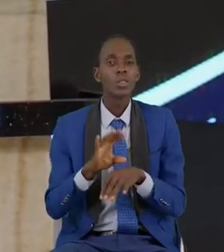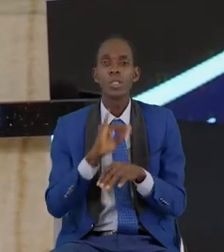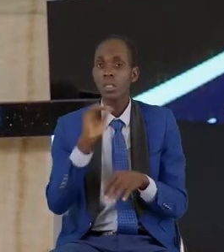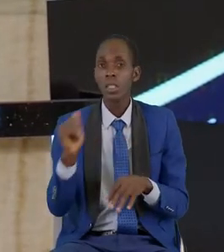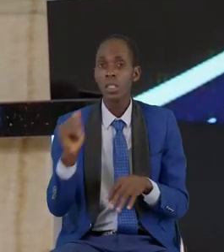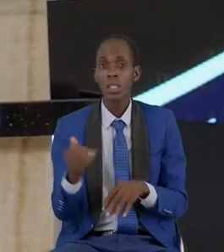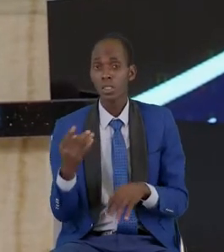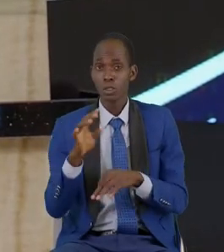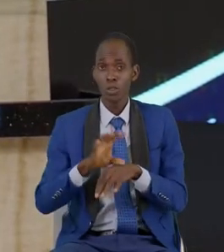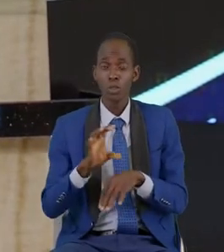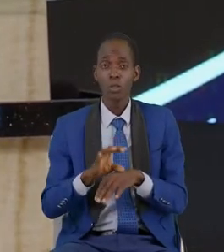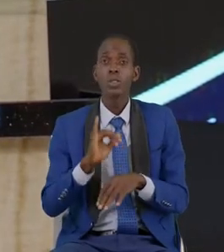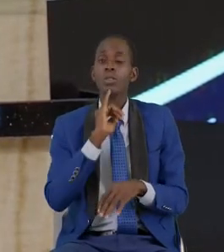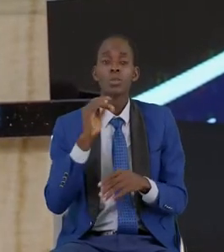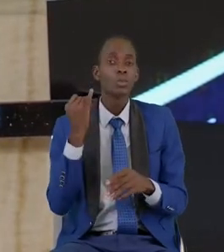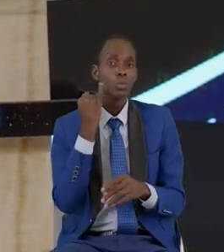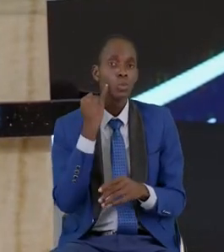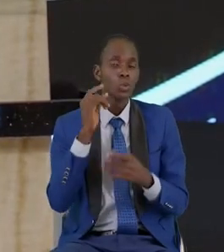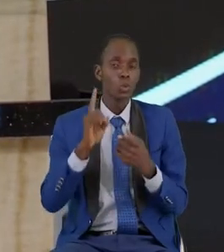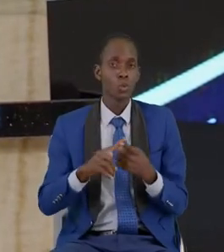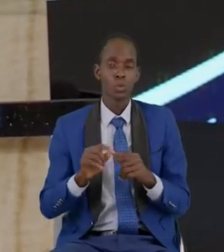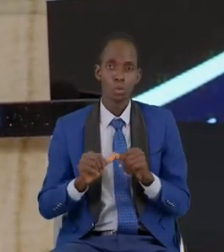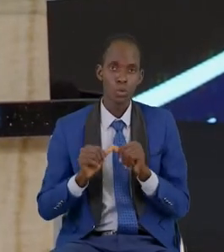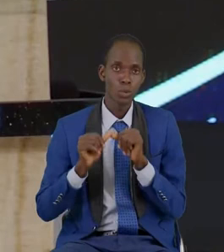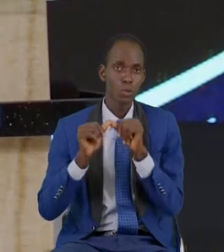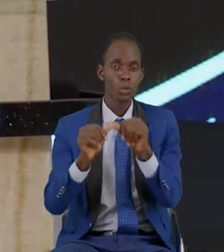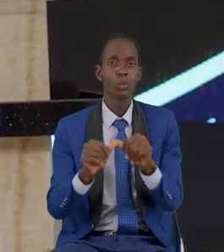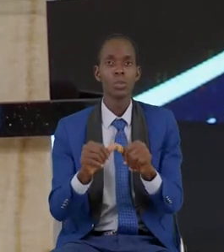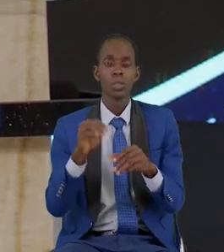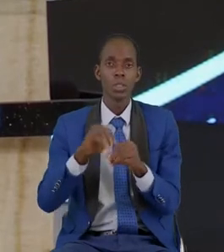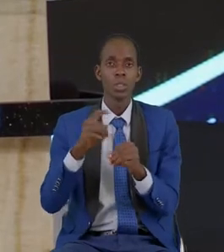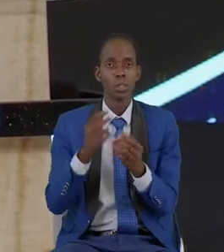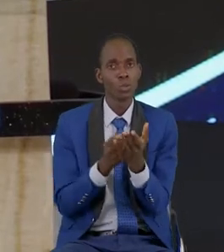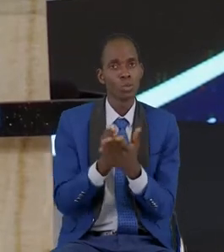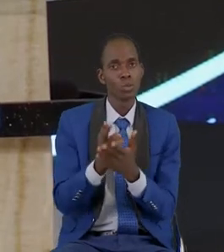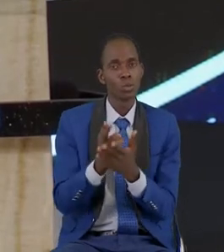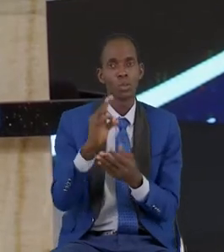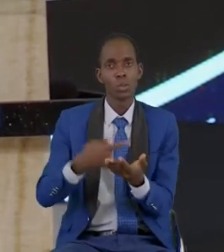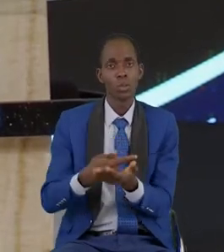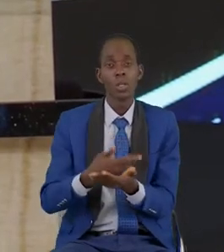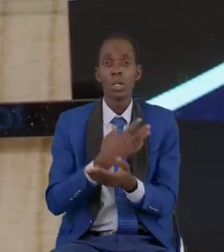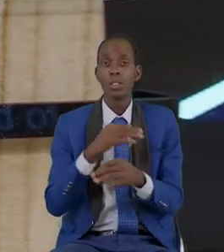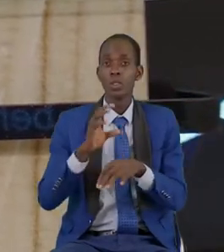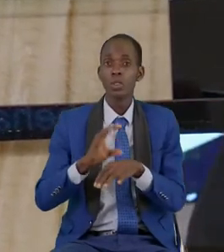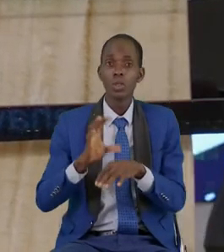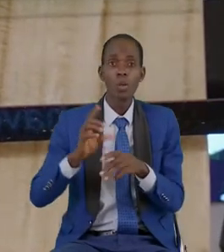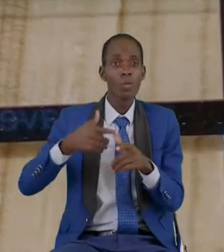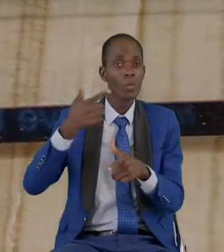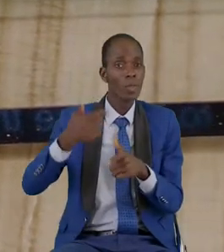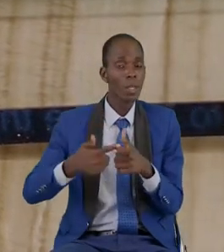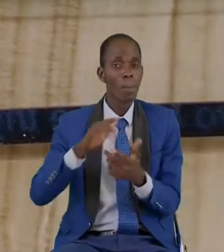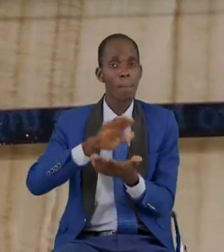forth and holding out the truth of the gospel. And the church then becomes